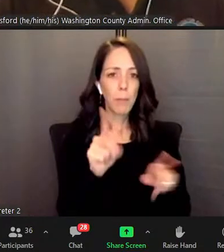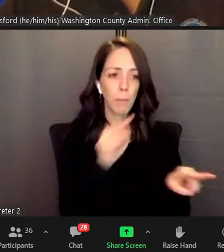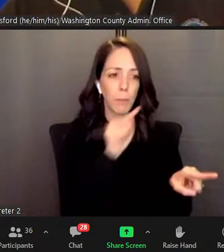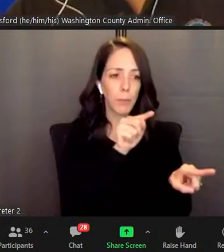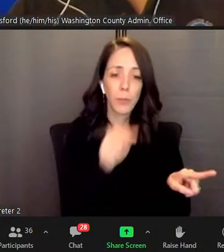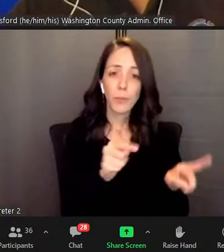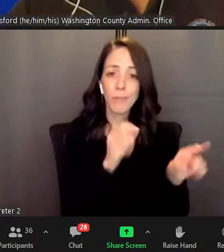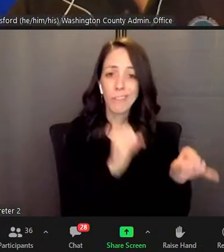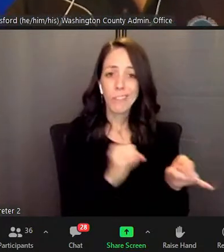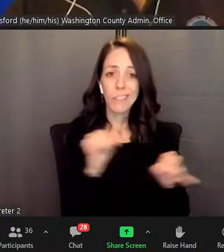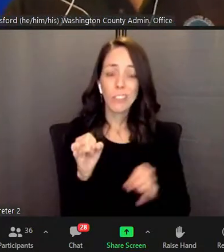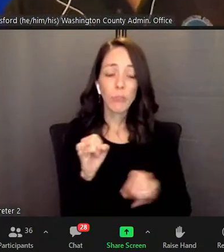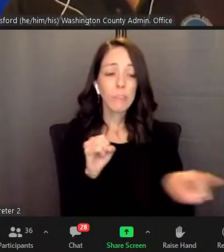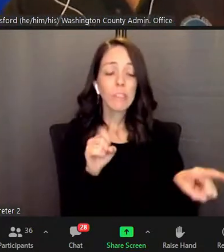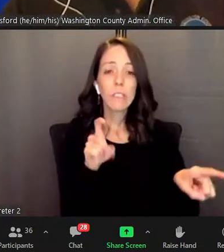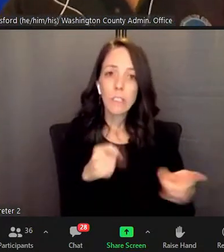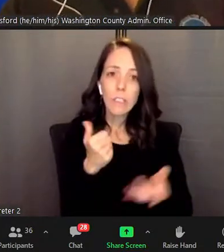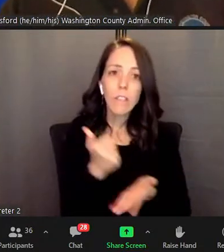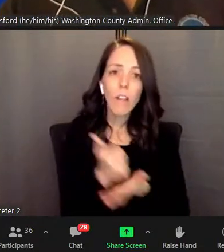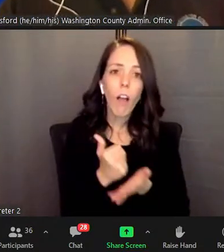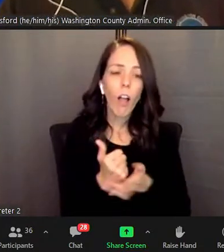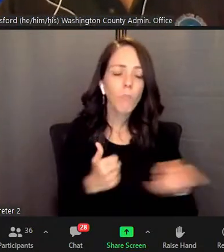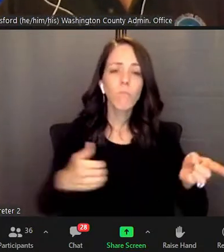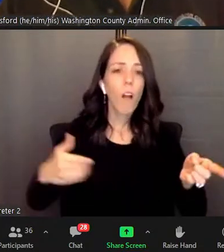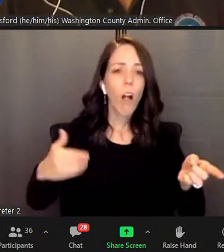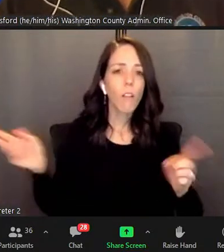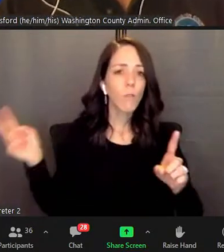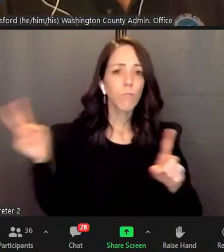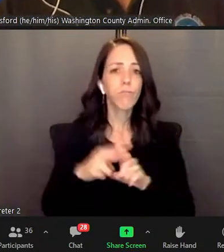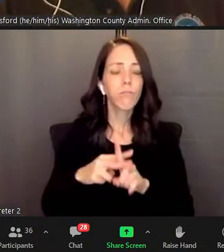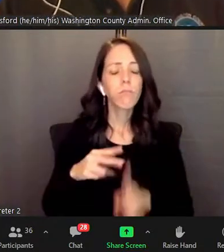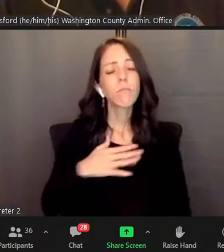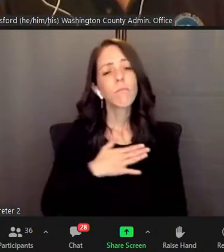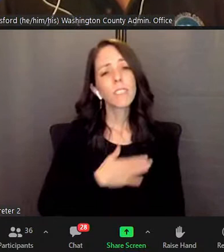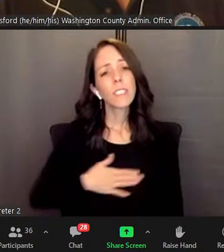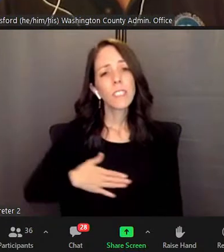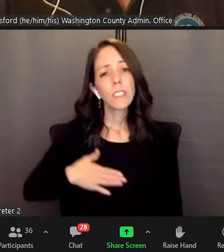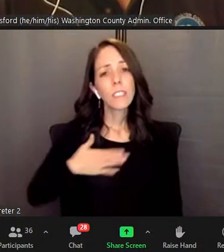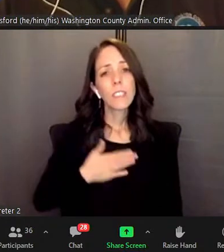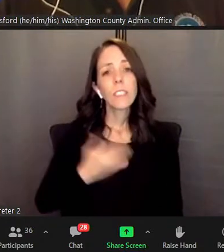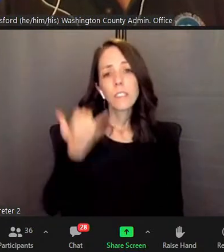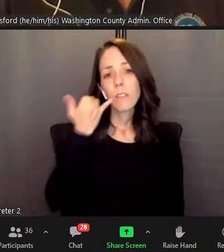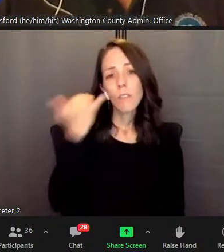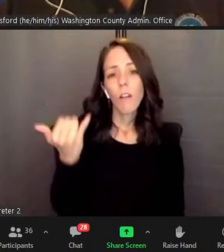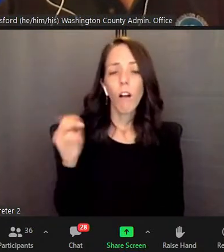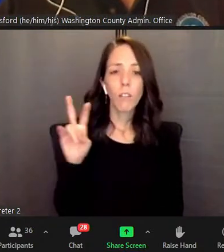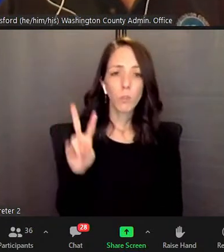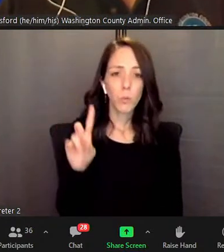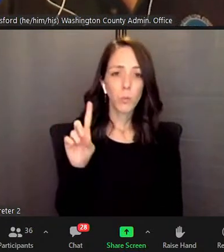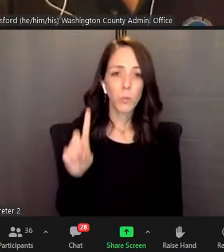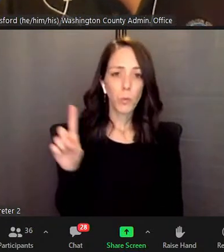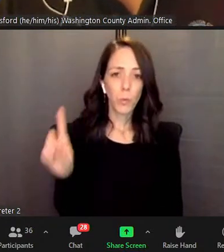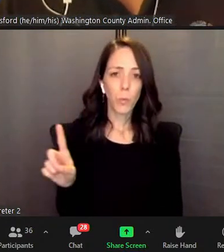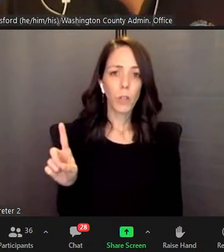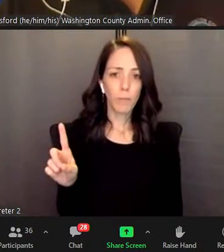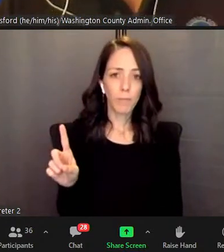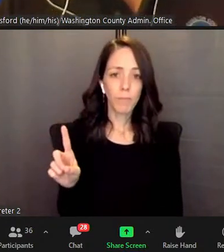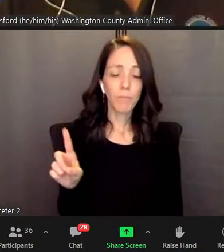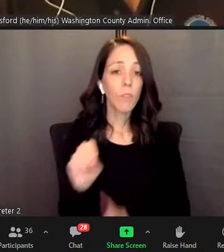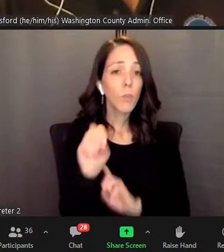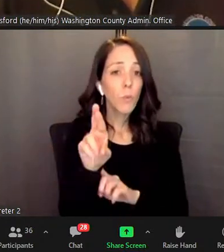that have not yet connected, please do call 211